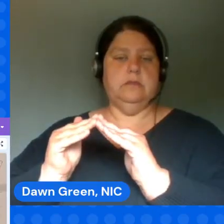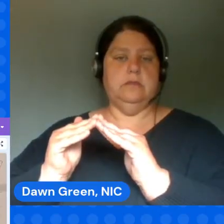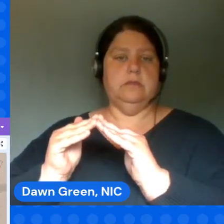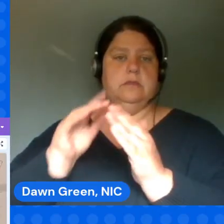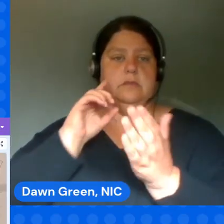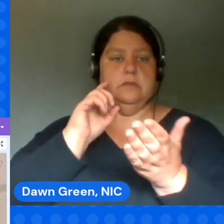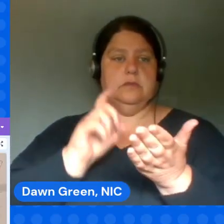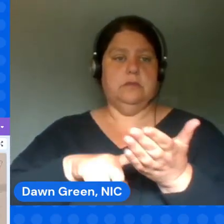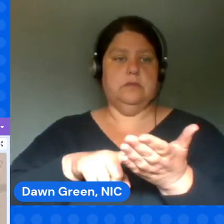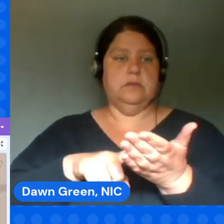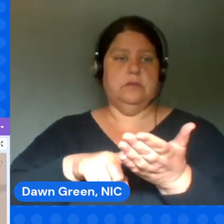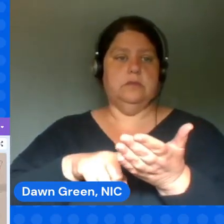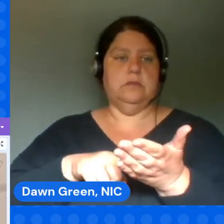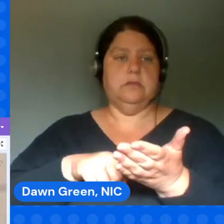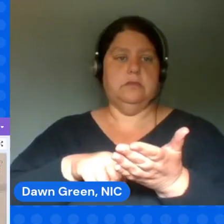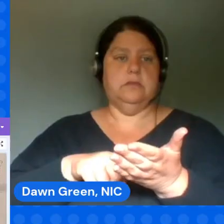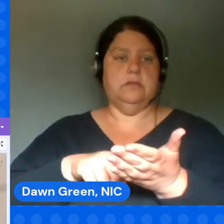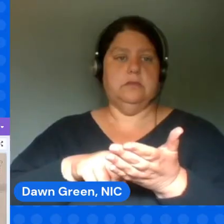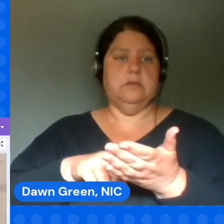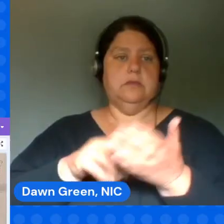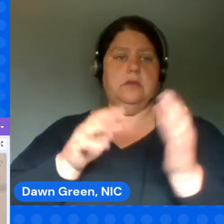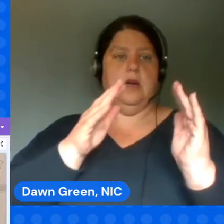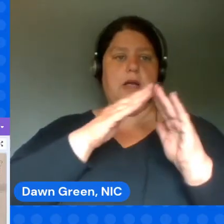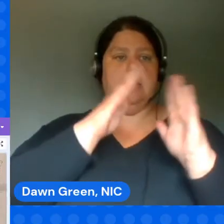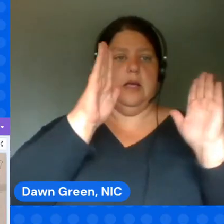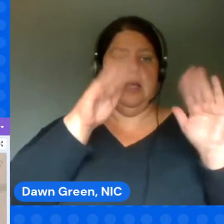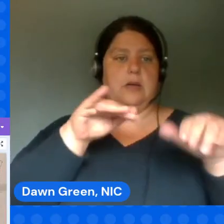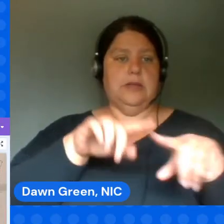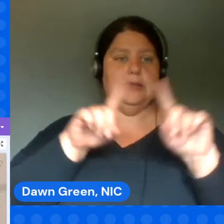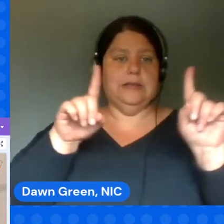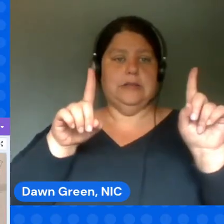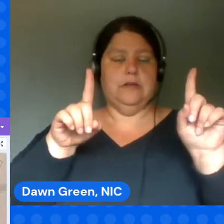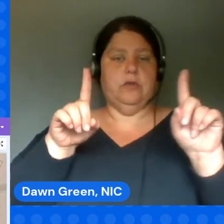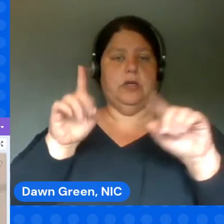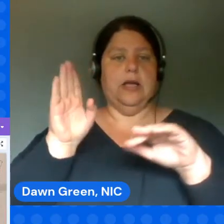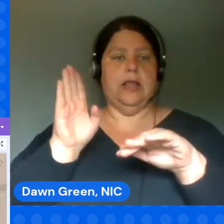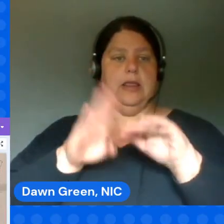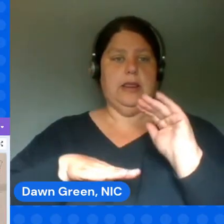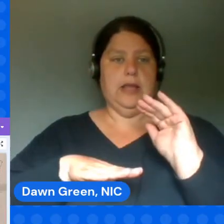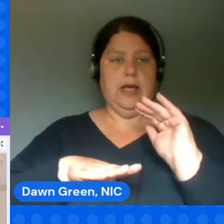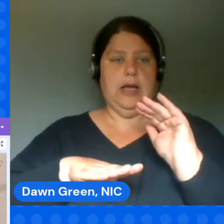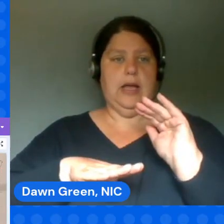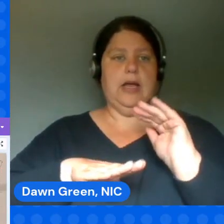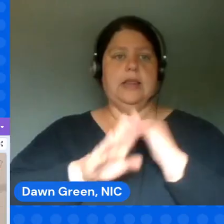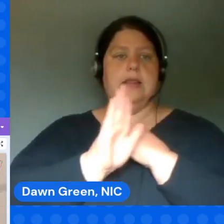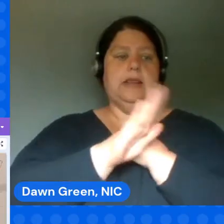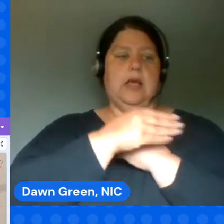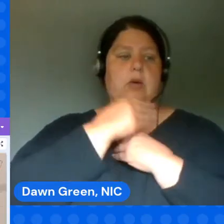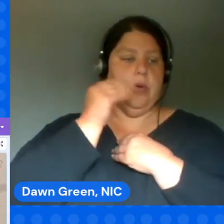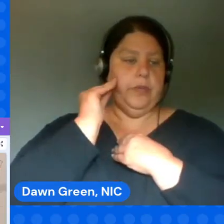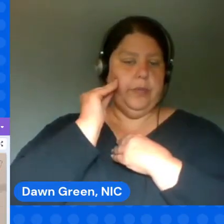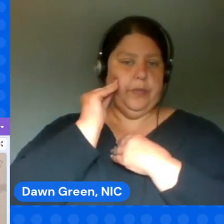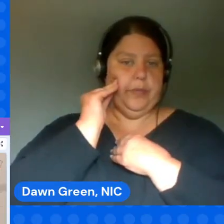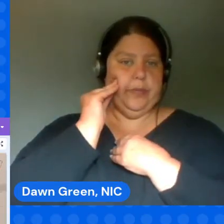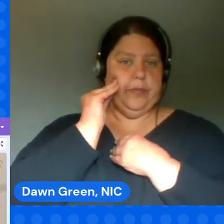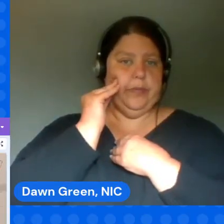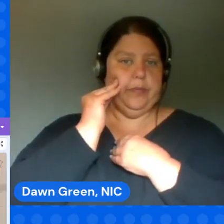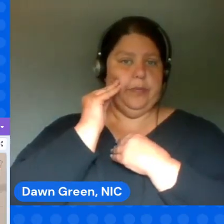Notices that the housing is different from where she and Harry lives, and finds it